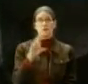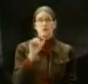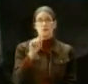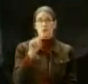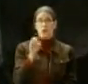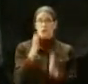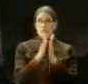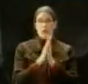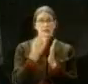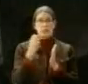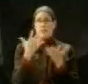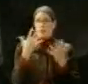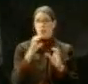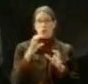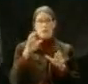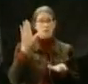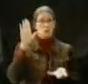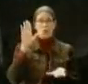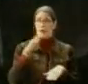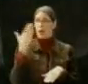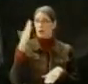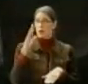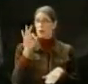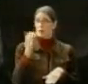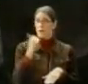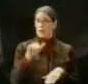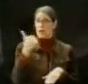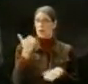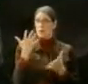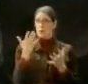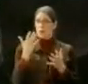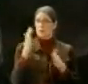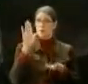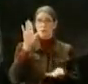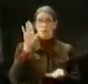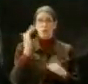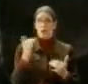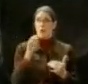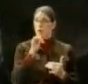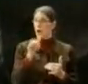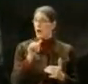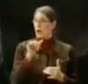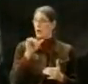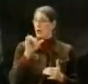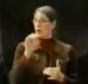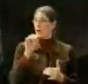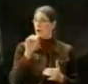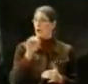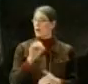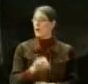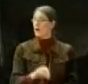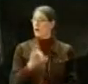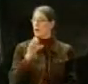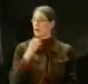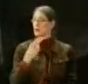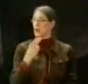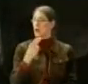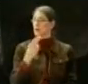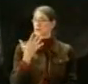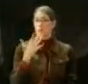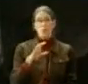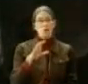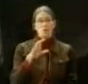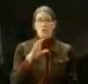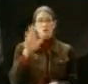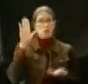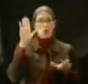early on, and he didn't want to get sworn in. I don't know if anybody else wants to get sworn in. Commissioner Jordan, I don't think she said Commissioner Josh Jordan wants to be sworn in.